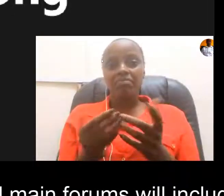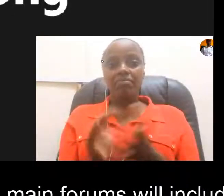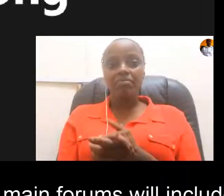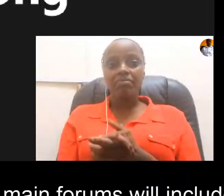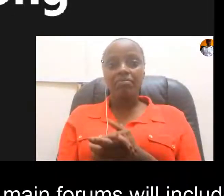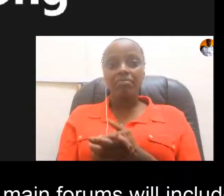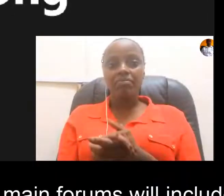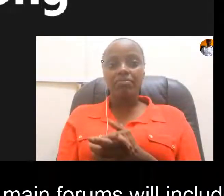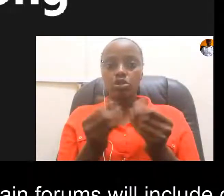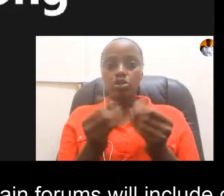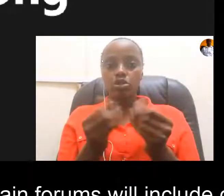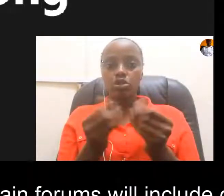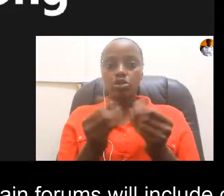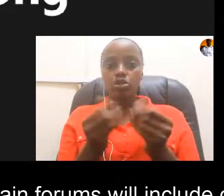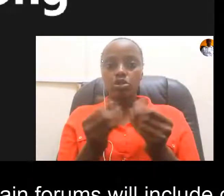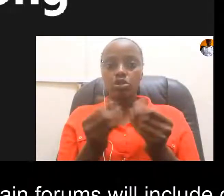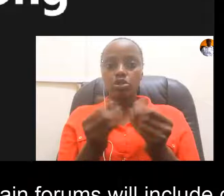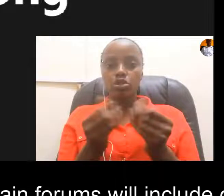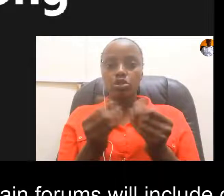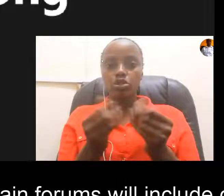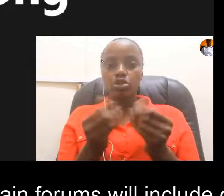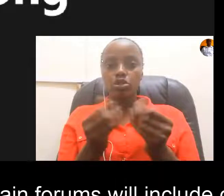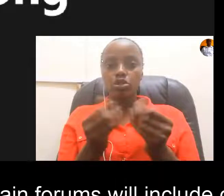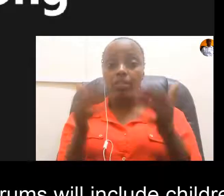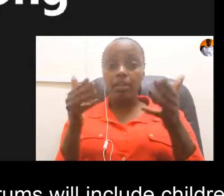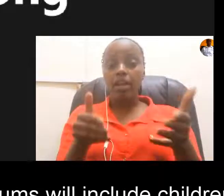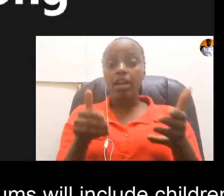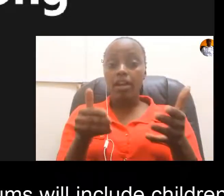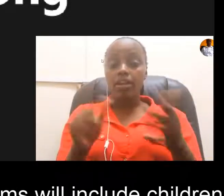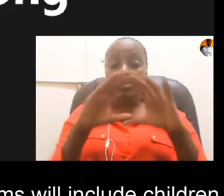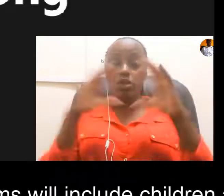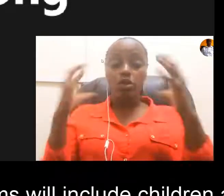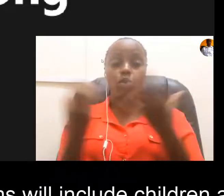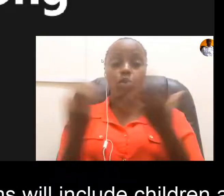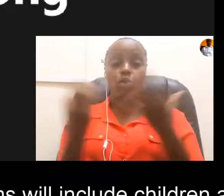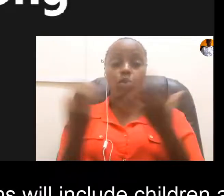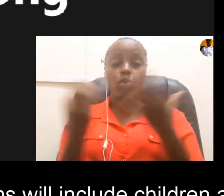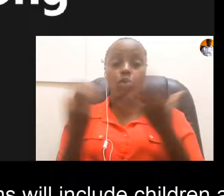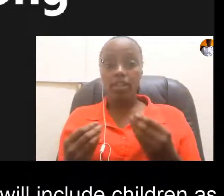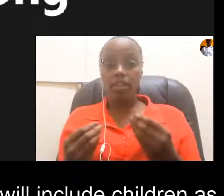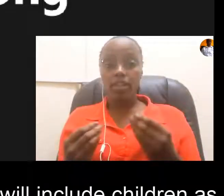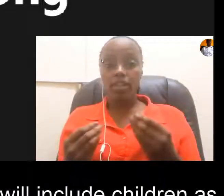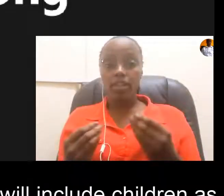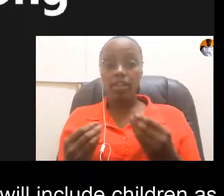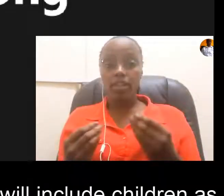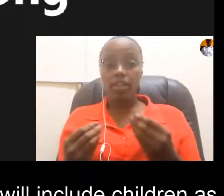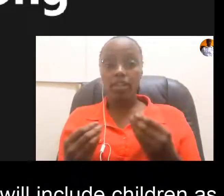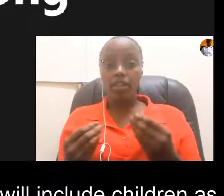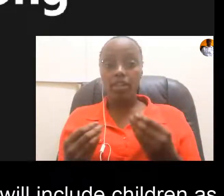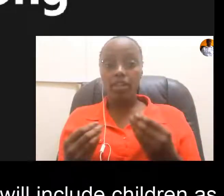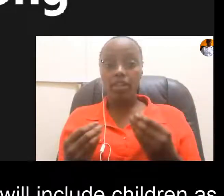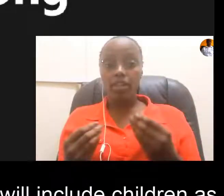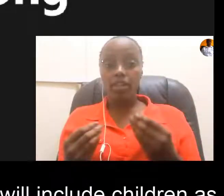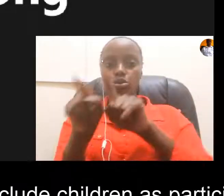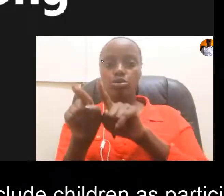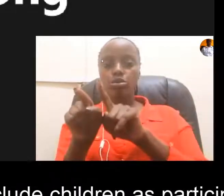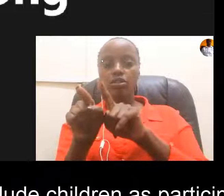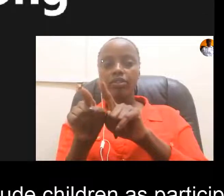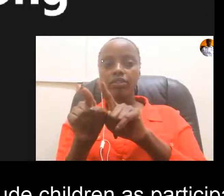addressing, the current global health pandemic, and how